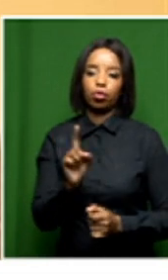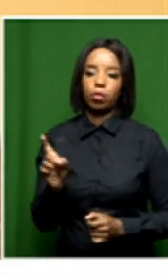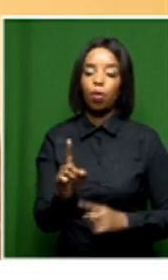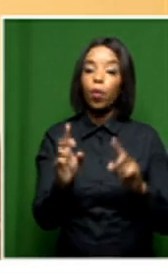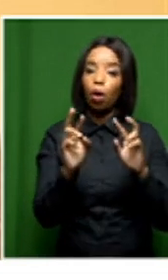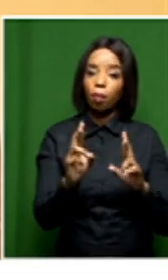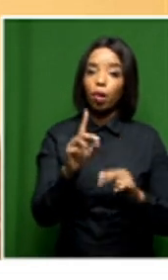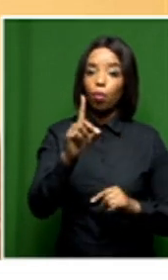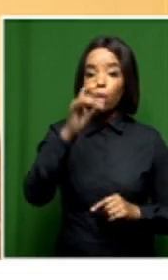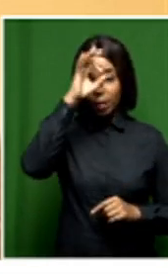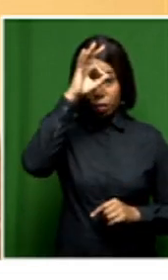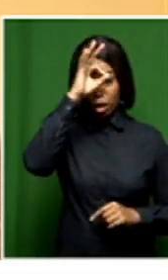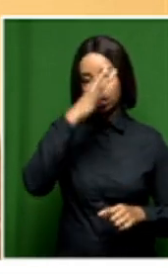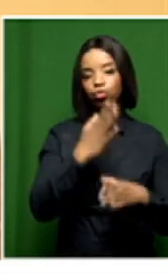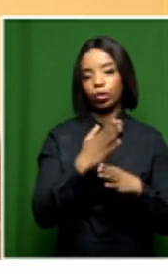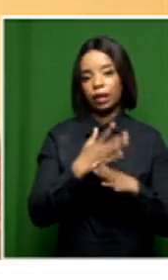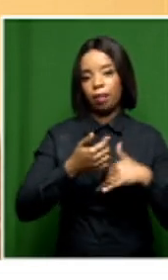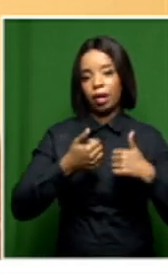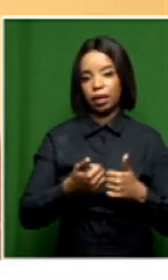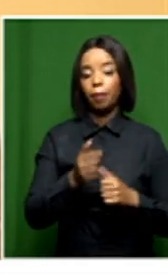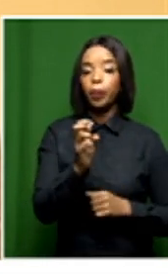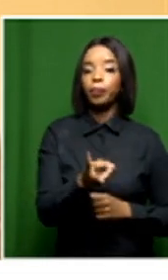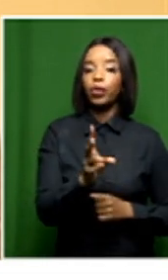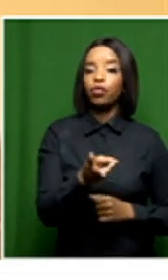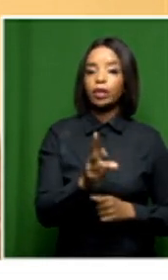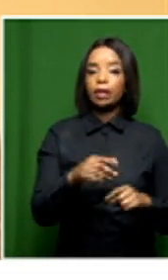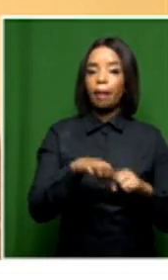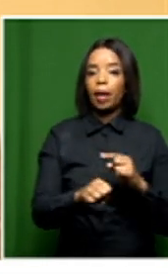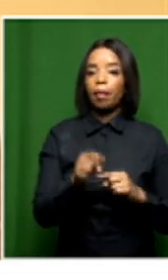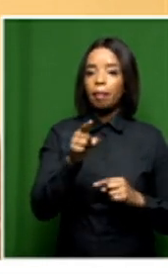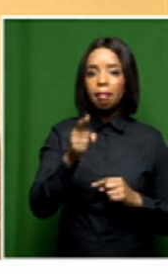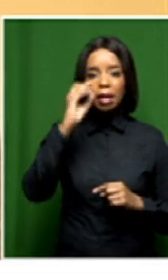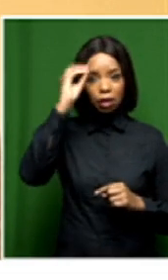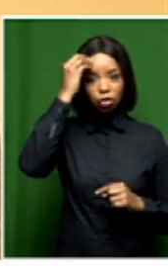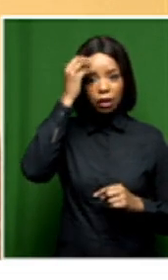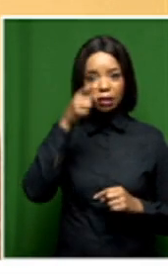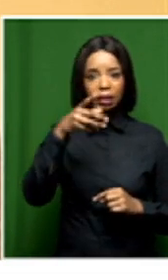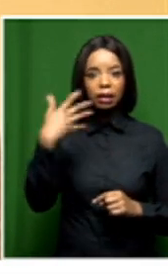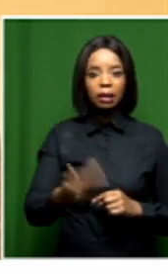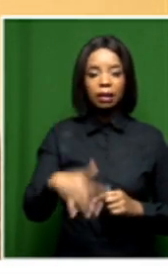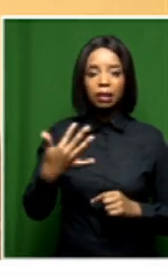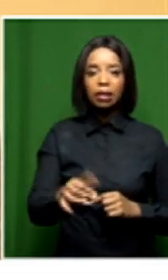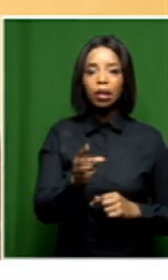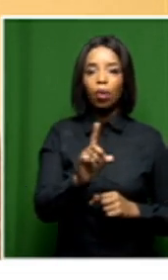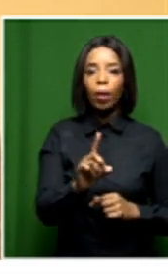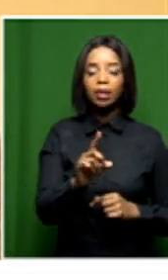would do the good job. And what is also interesting and encouraging here is that the South African Social